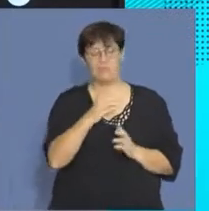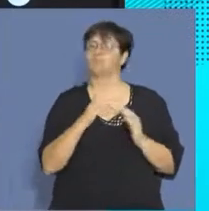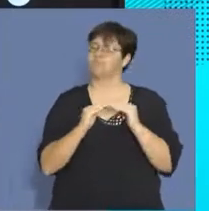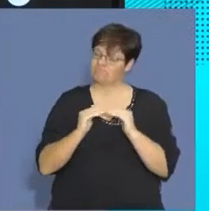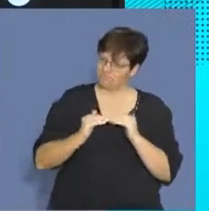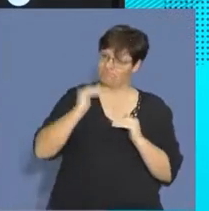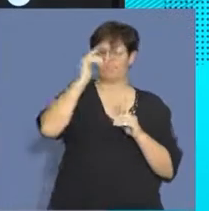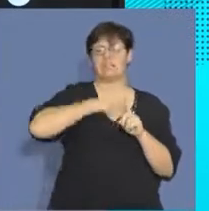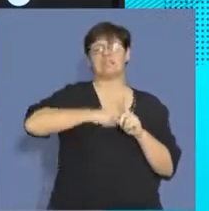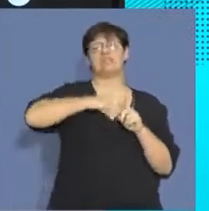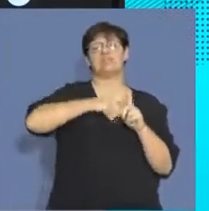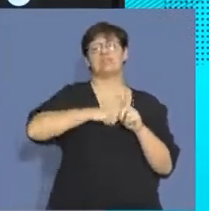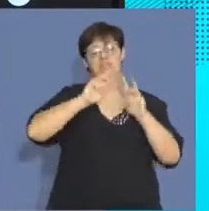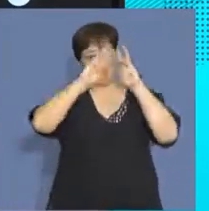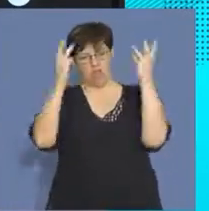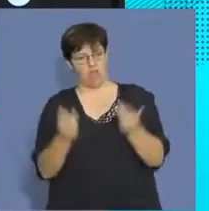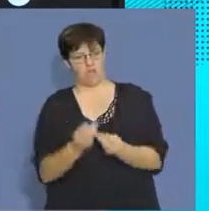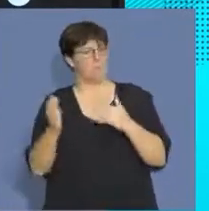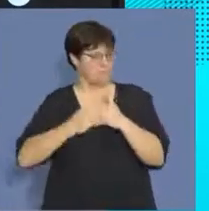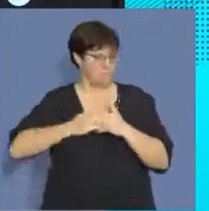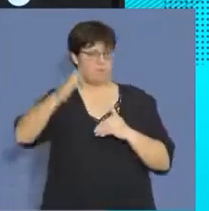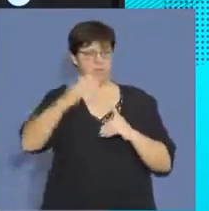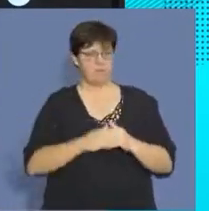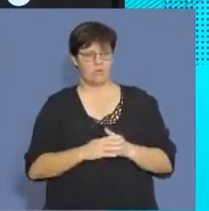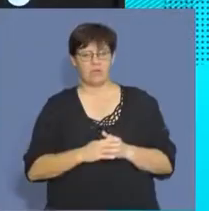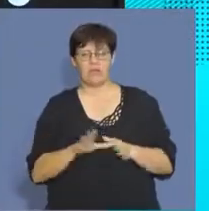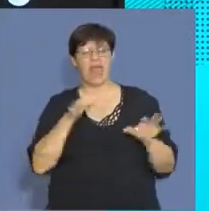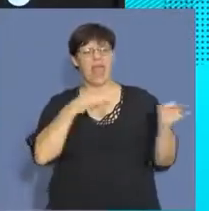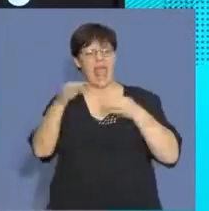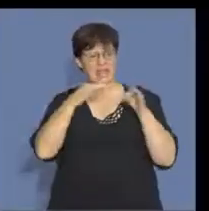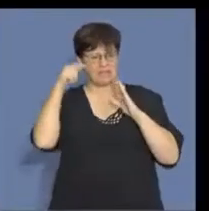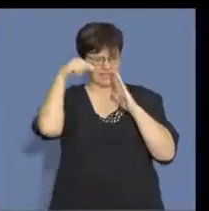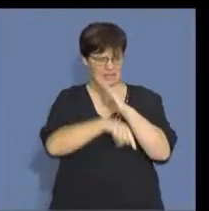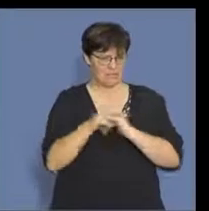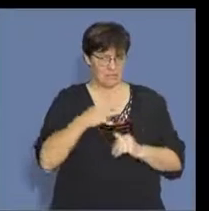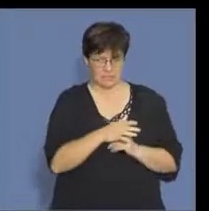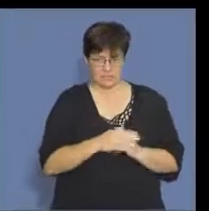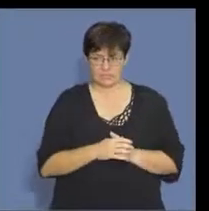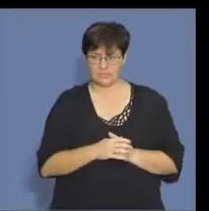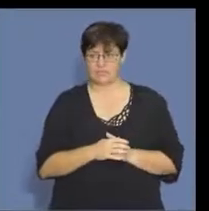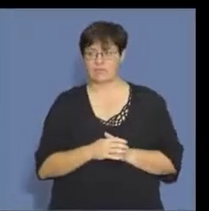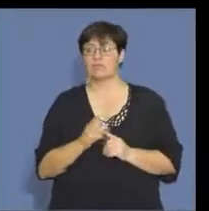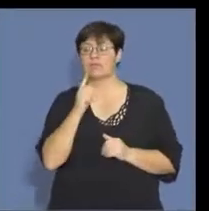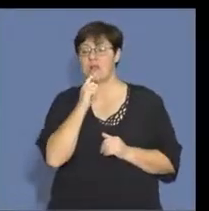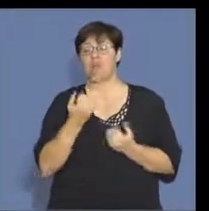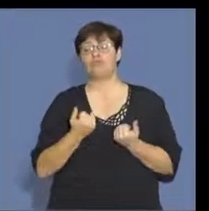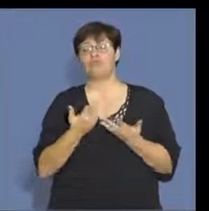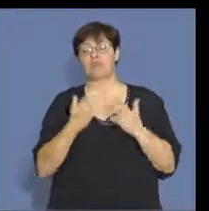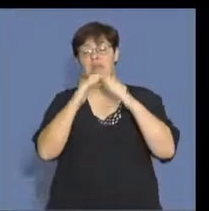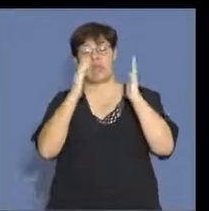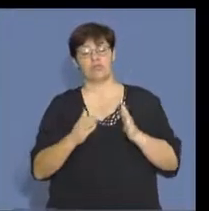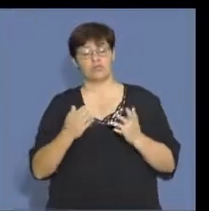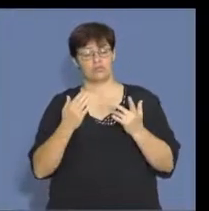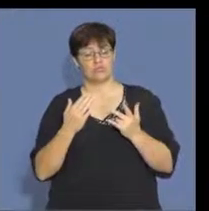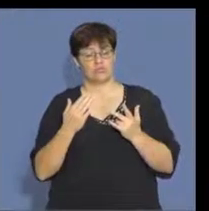increased temperature on the surface of Earth. Let's try and unpack that. So we find that the greenhouse gases, one of